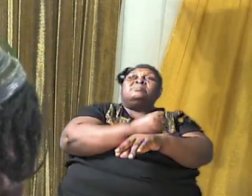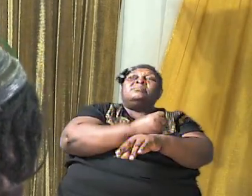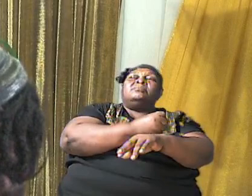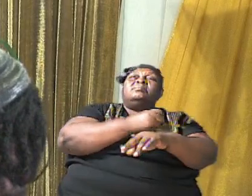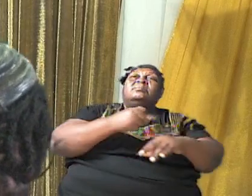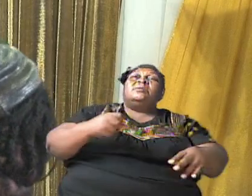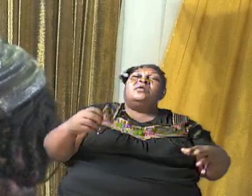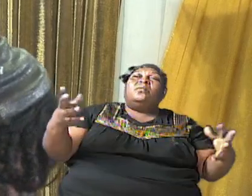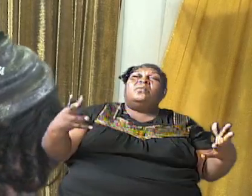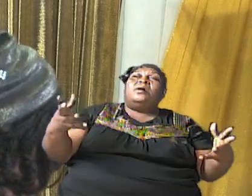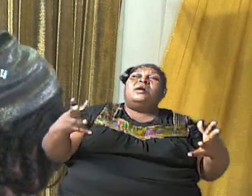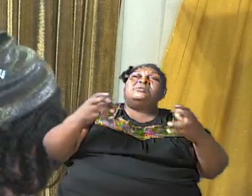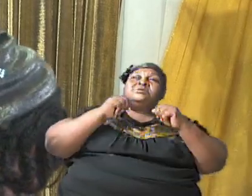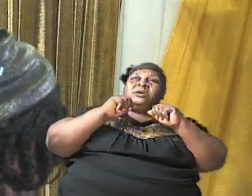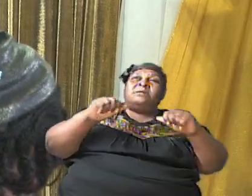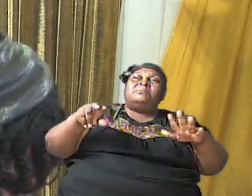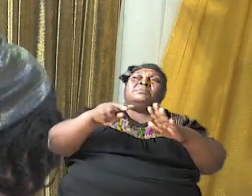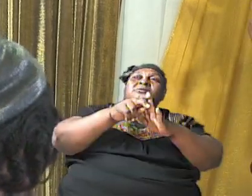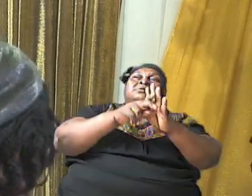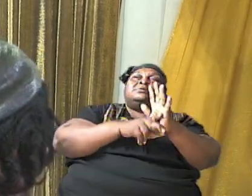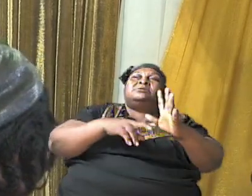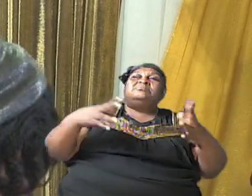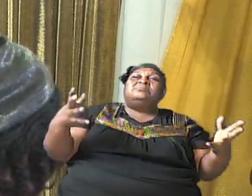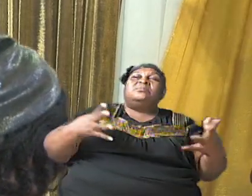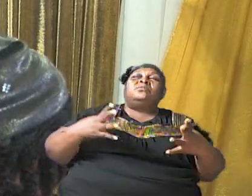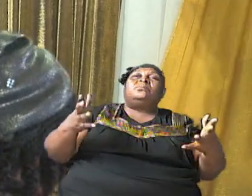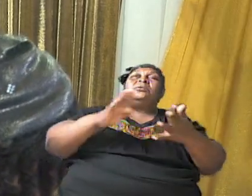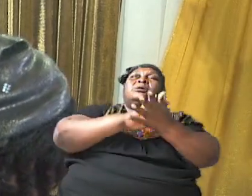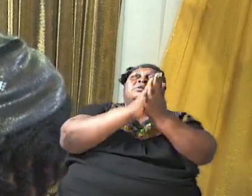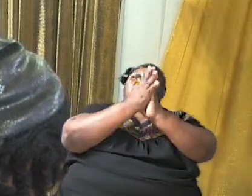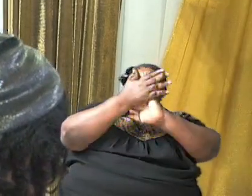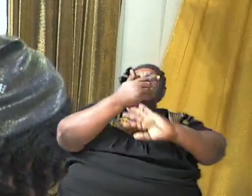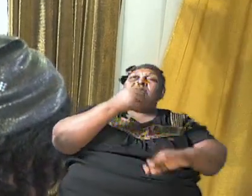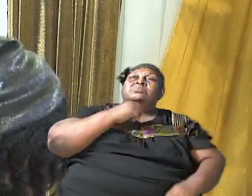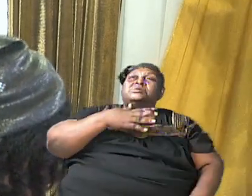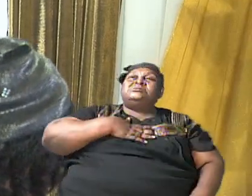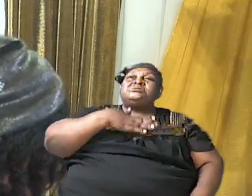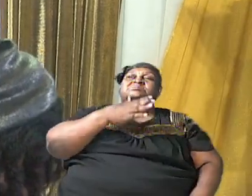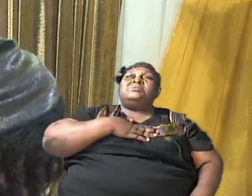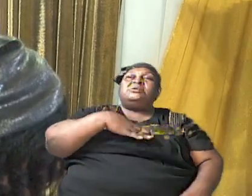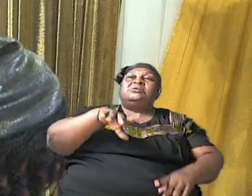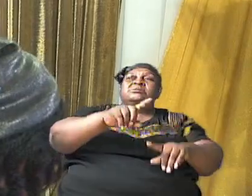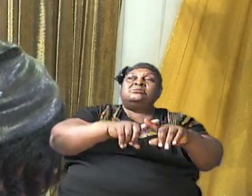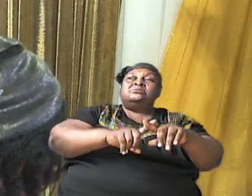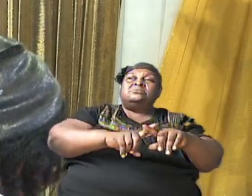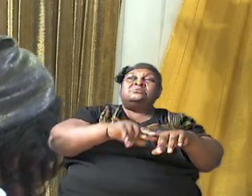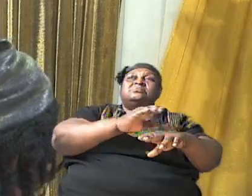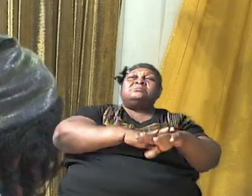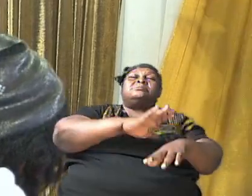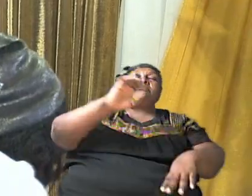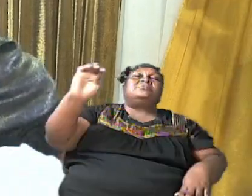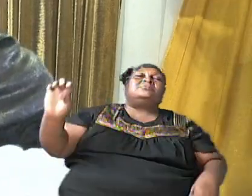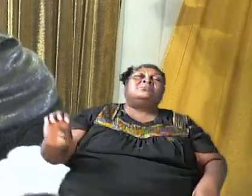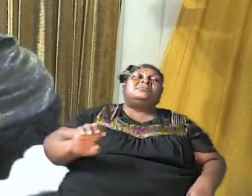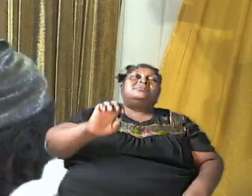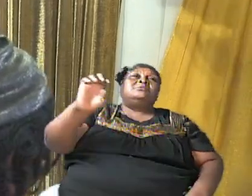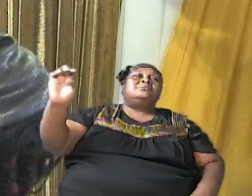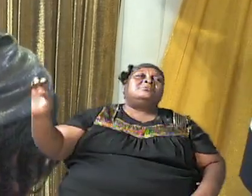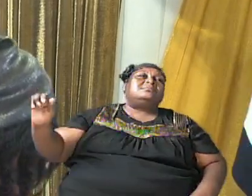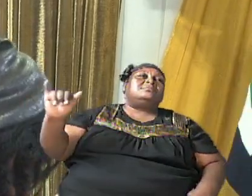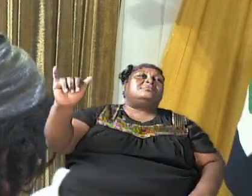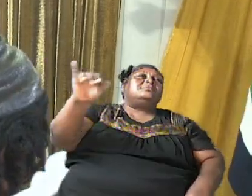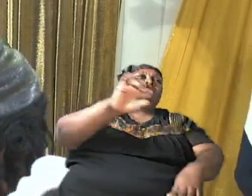Everlasting Arms. What a blessedness. What a peace is mine. Leaning on